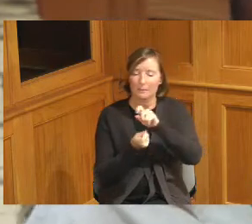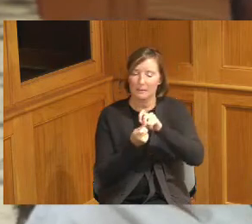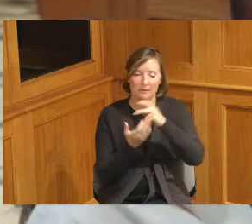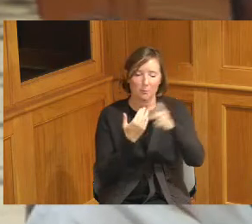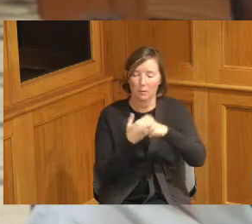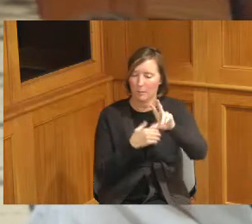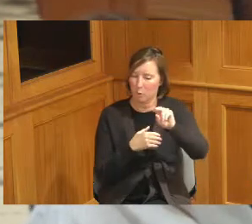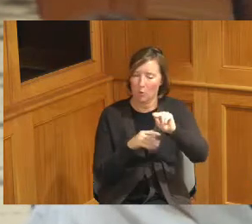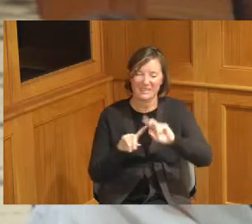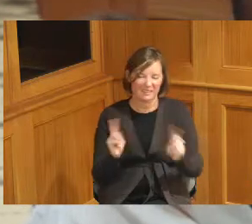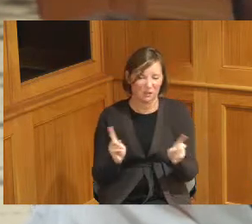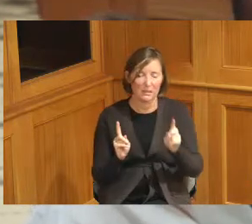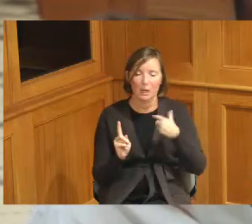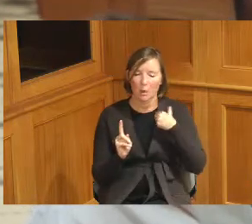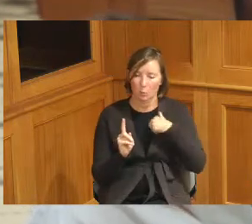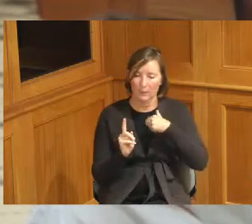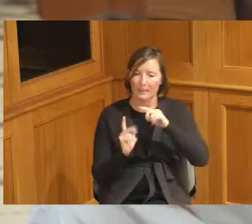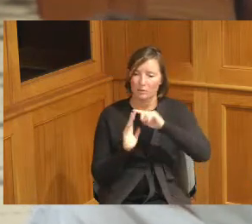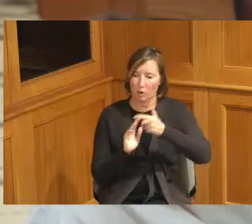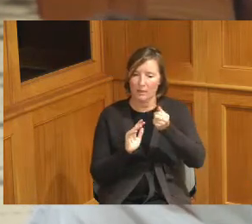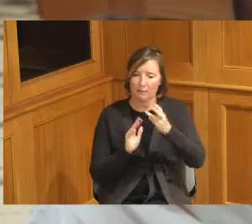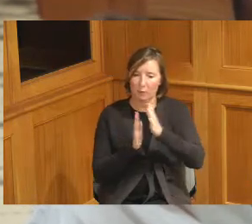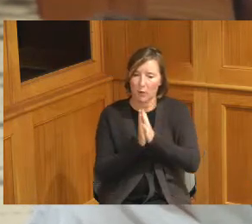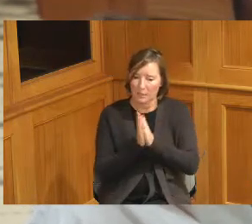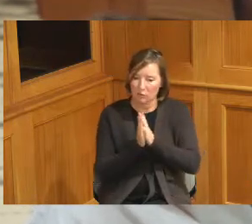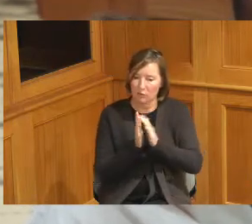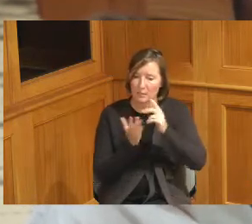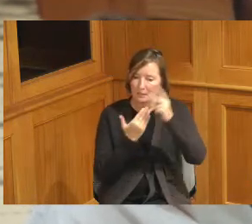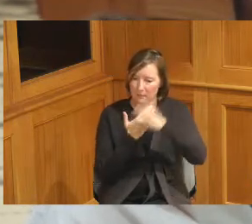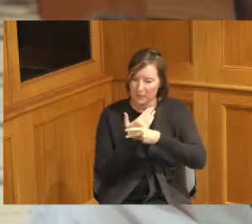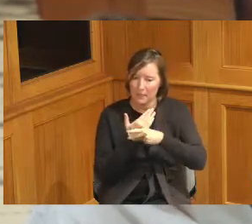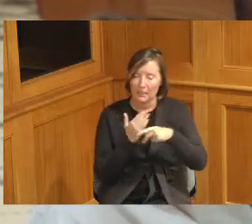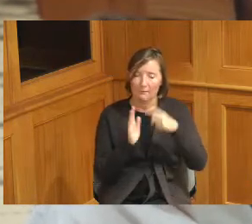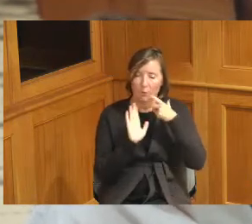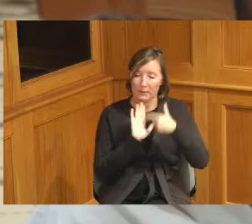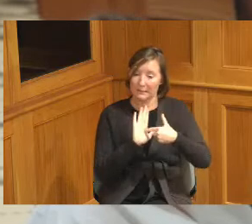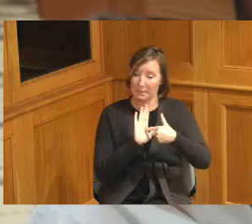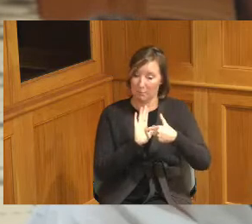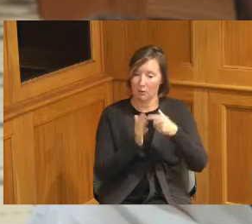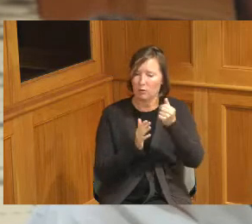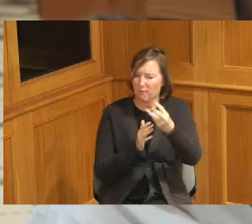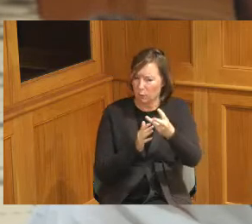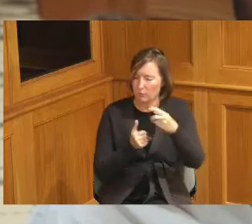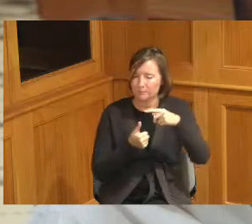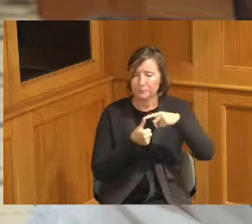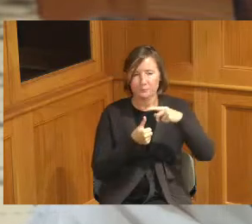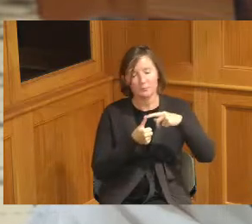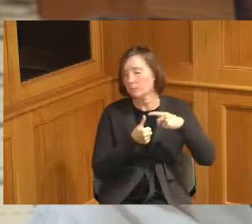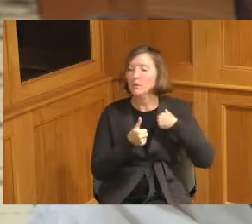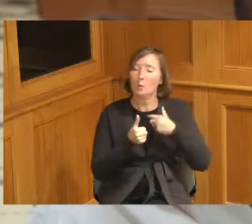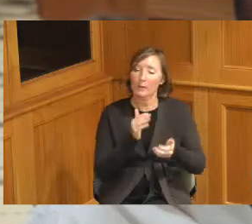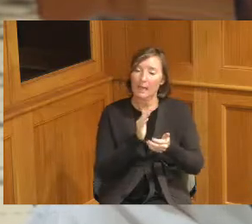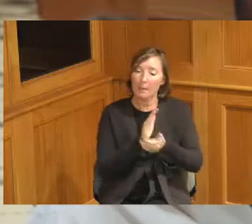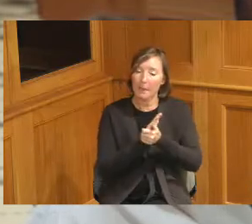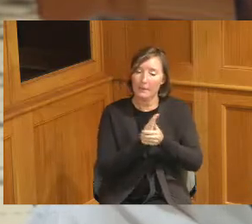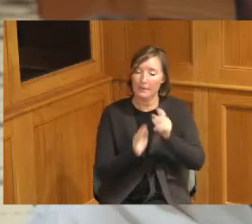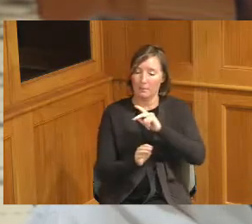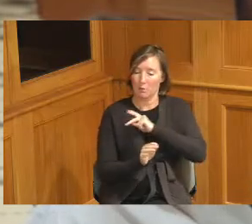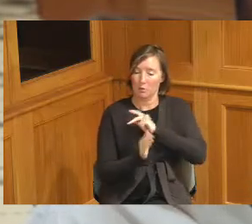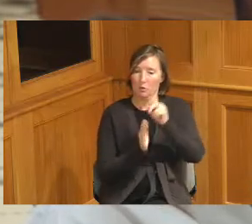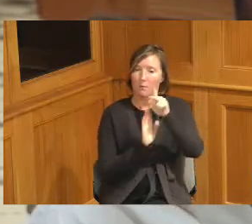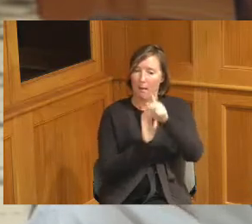is incorporated a number of initiatives in our existing policies. For example, we amended the personnel policy